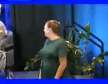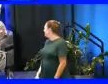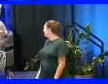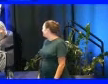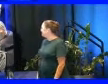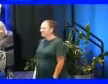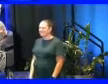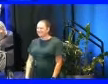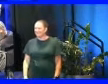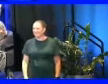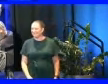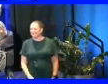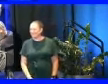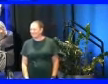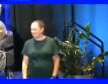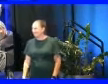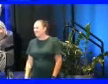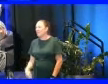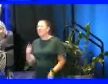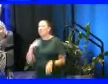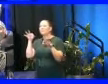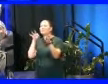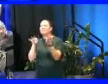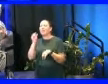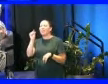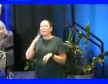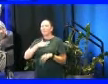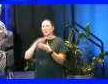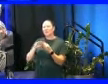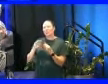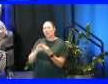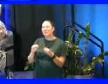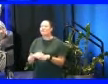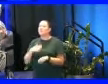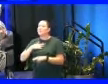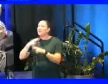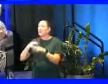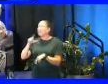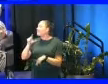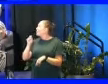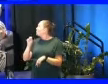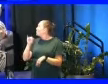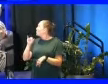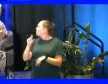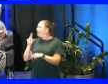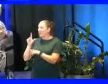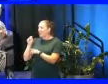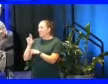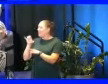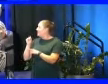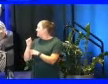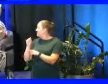Yeah, so let me tell you a little bit about my story. My name is Louis Sweeney. I was born in DC, Walter